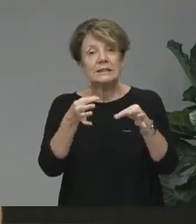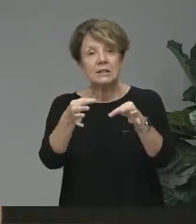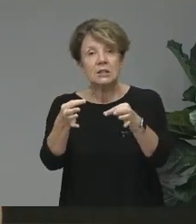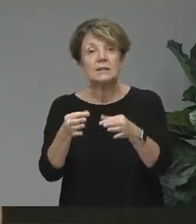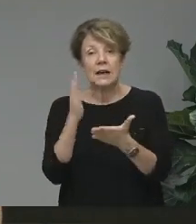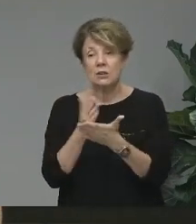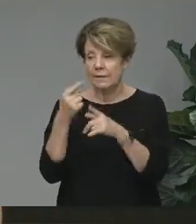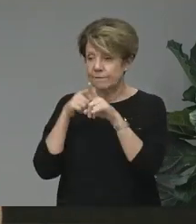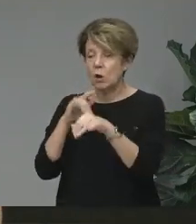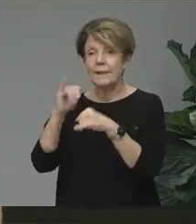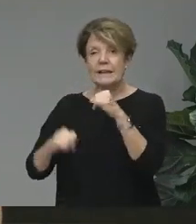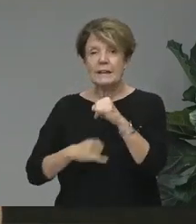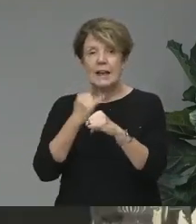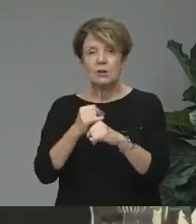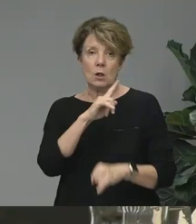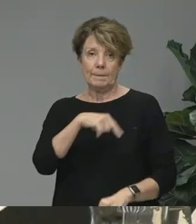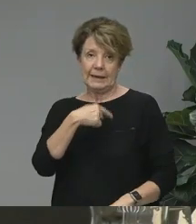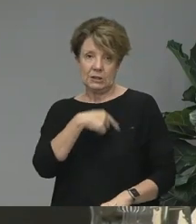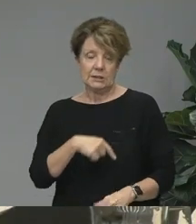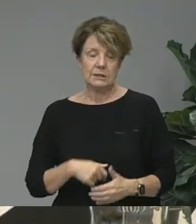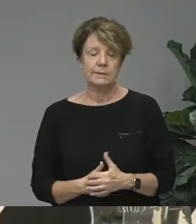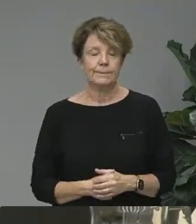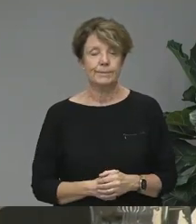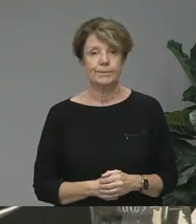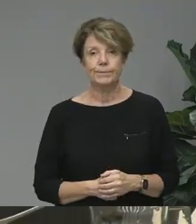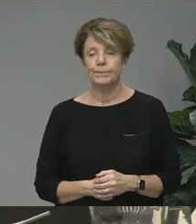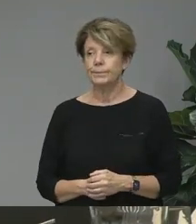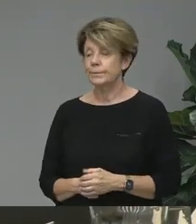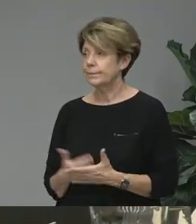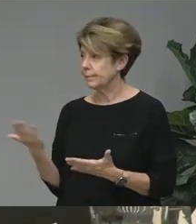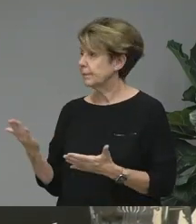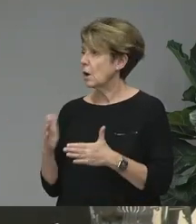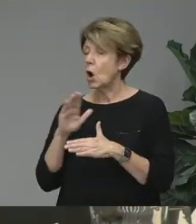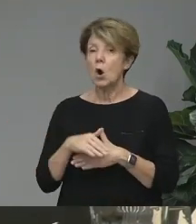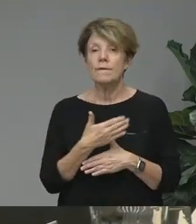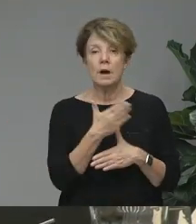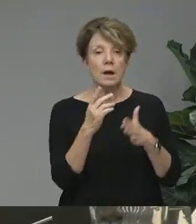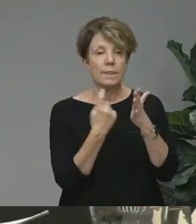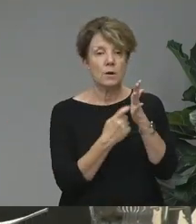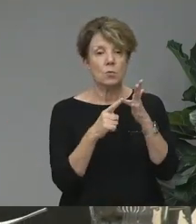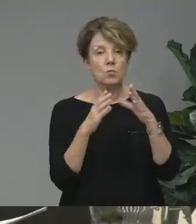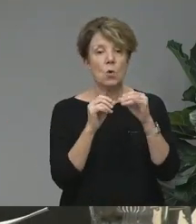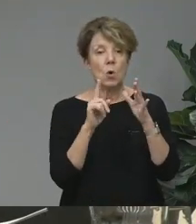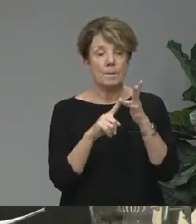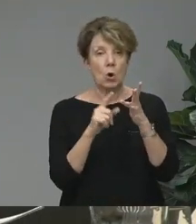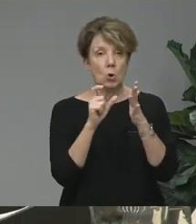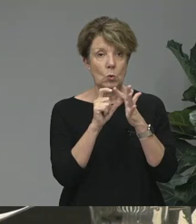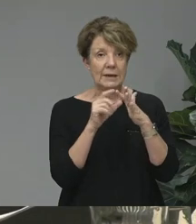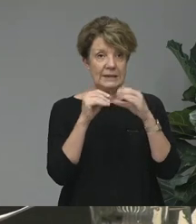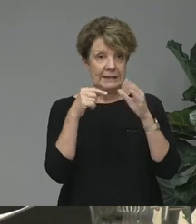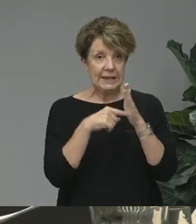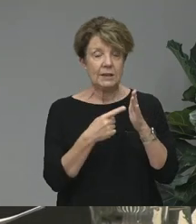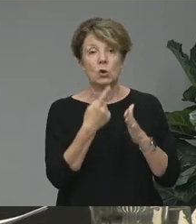international obligations. So in relation to robo-debt specifically, you've indicated to the current